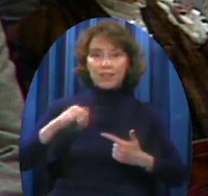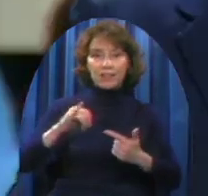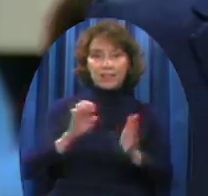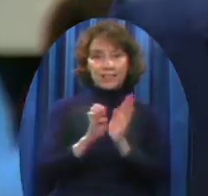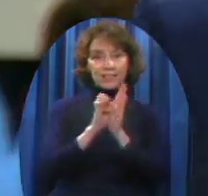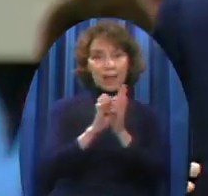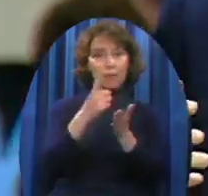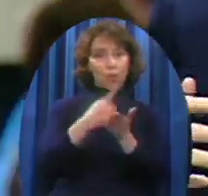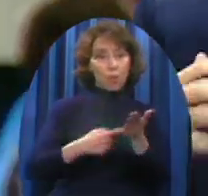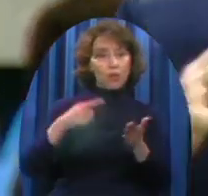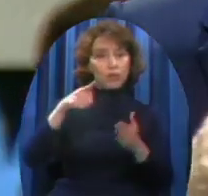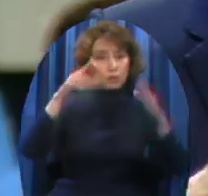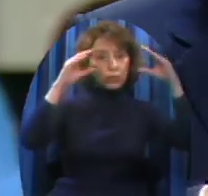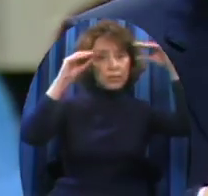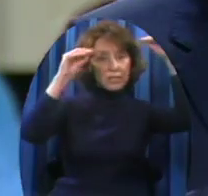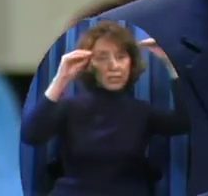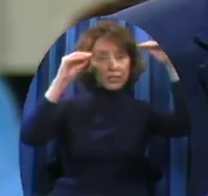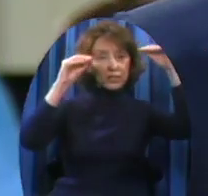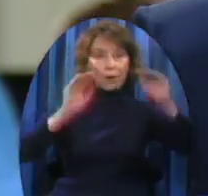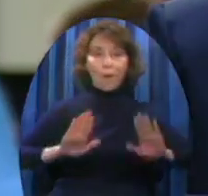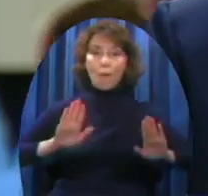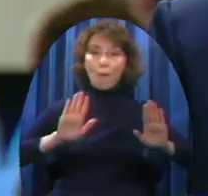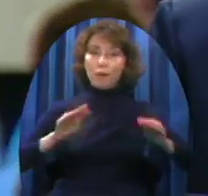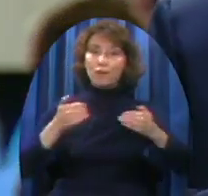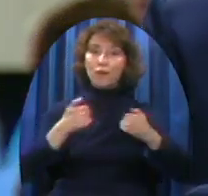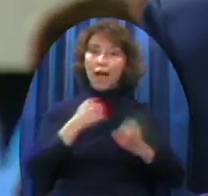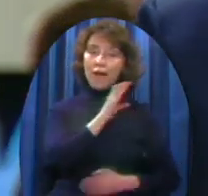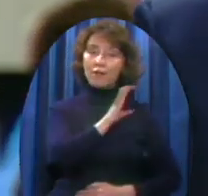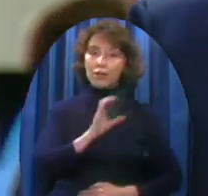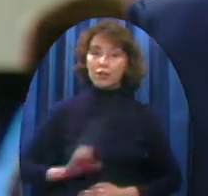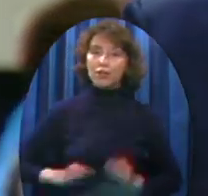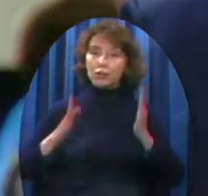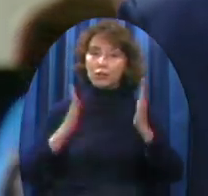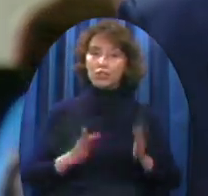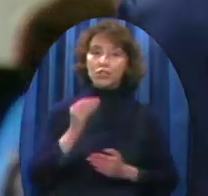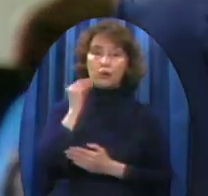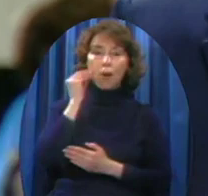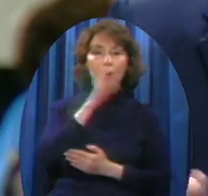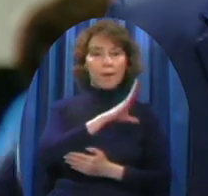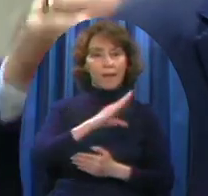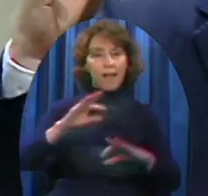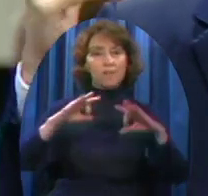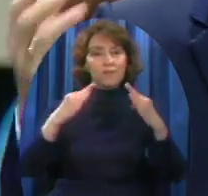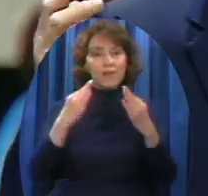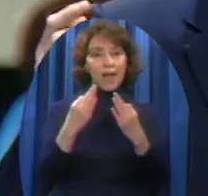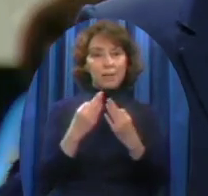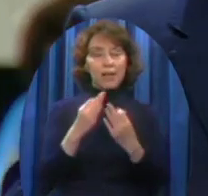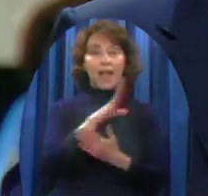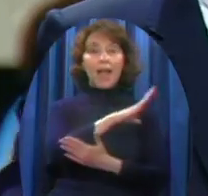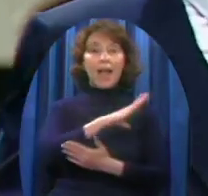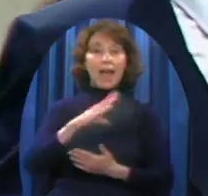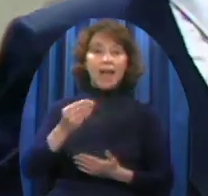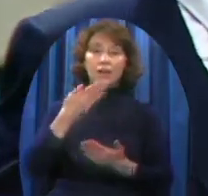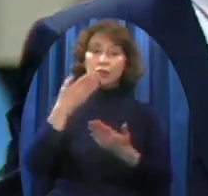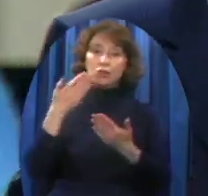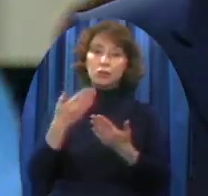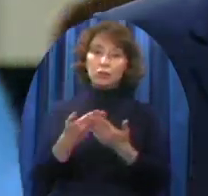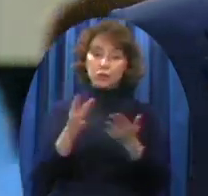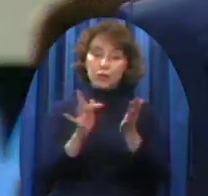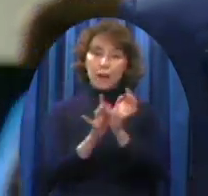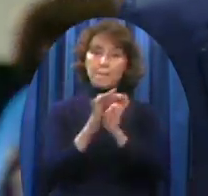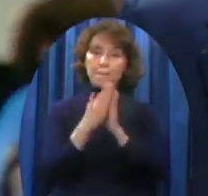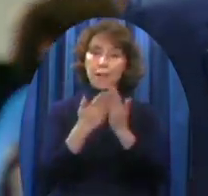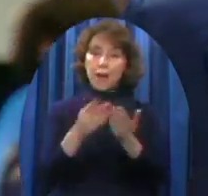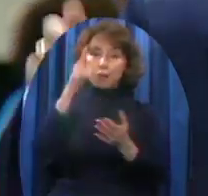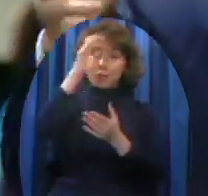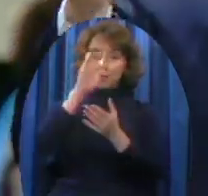it's wonderful when you not only have a Christian home and family, but you have a good Bible-believing, Christ-exalting,